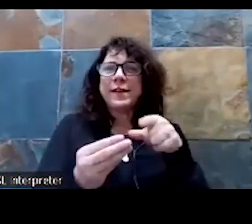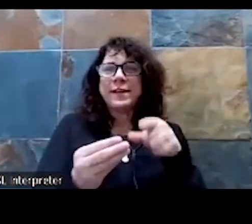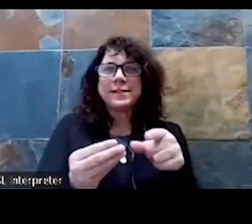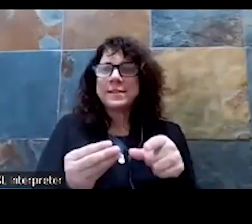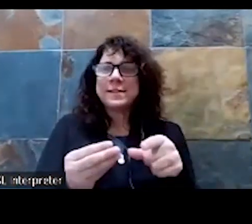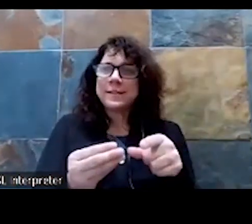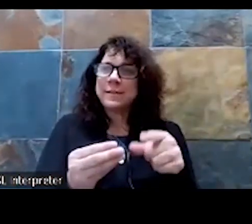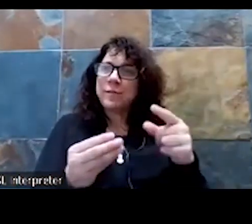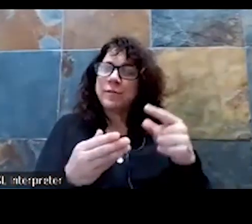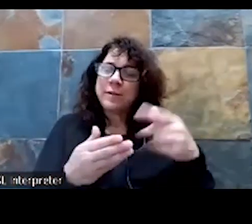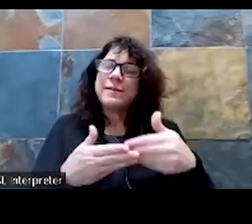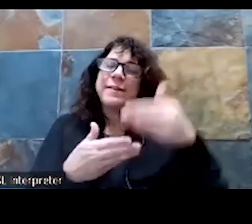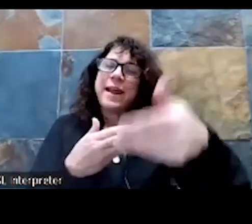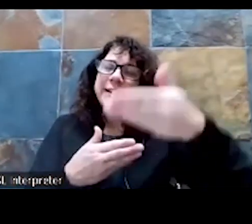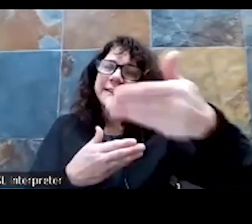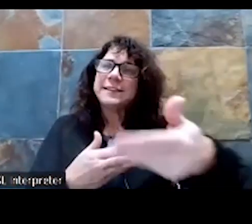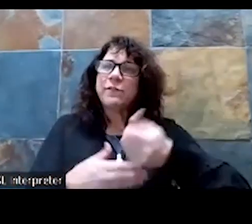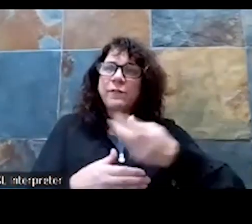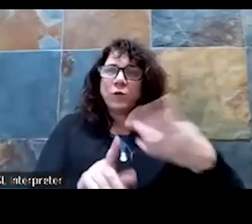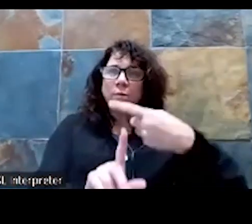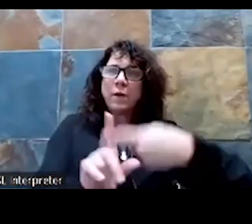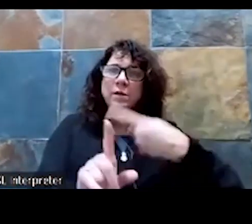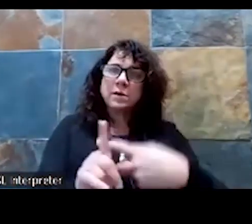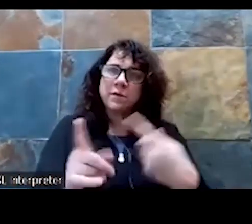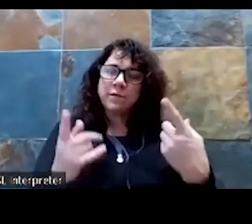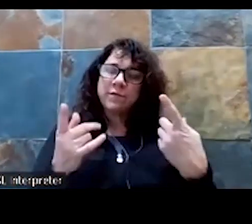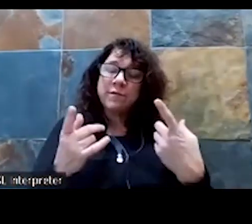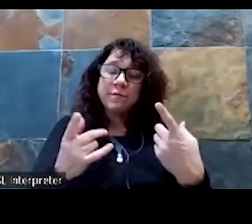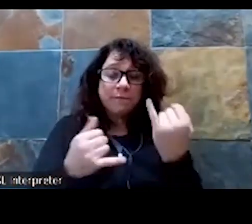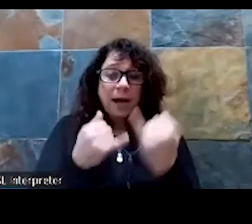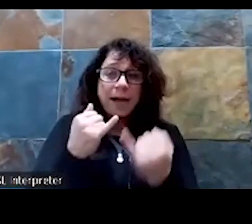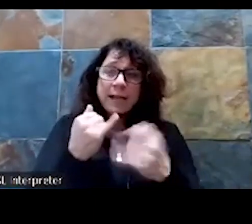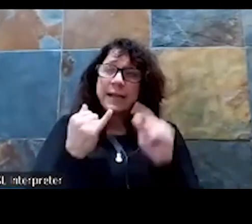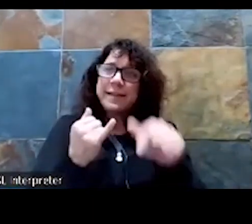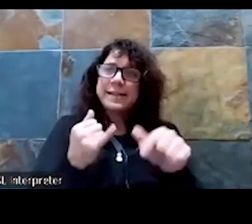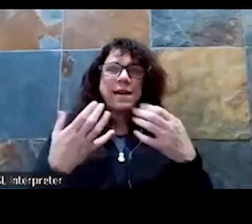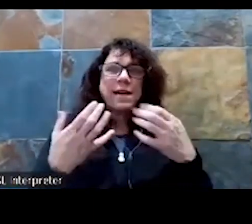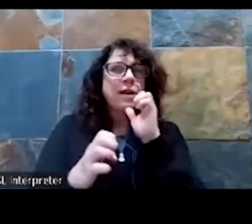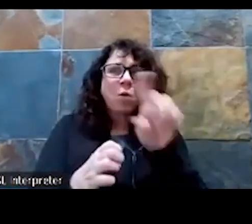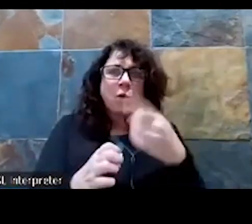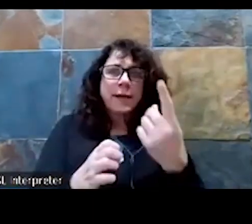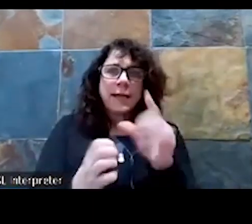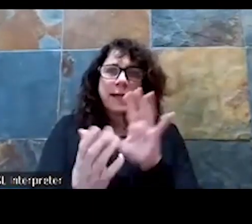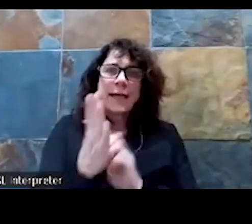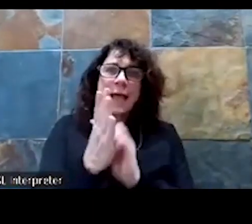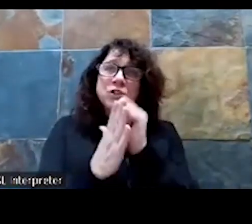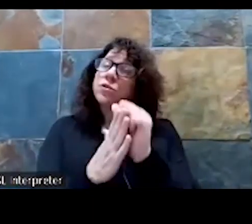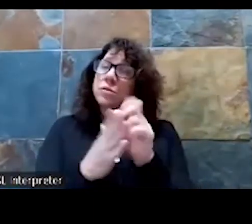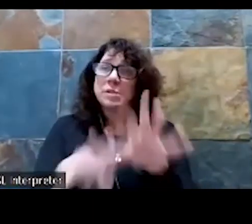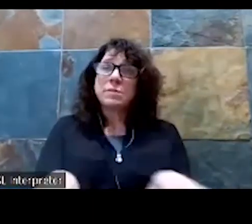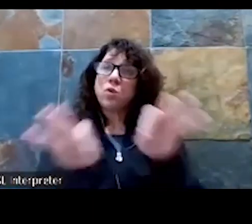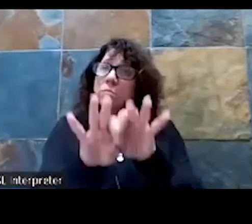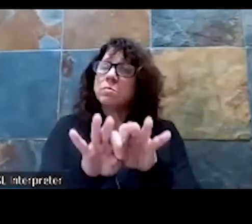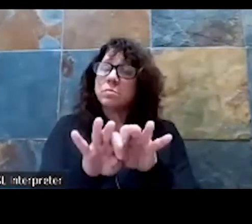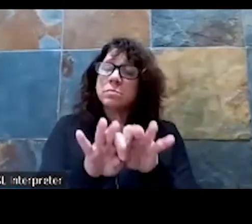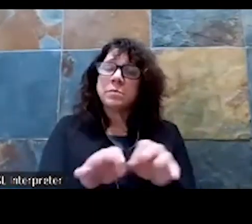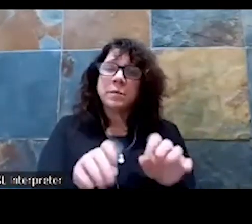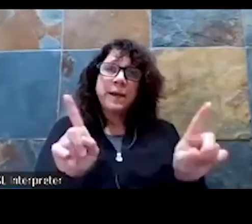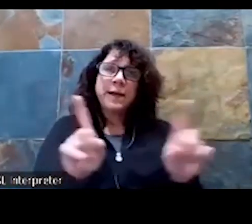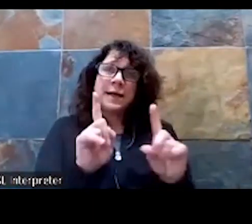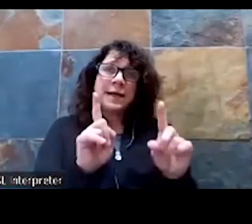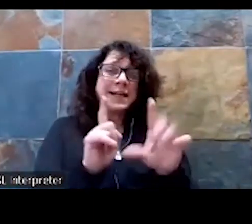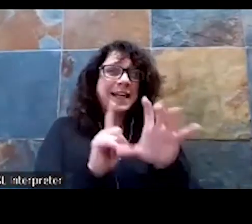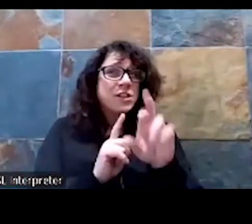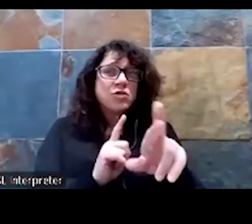the next several months. Finally, this effort is not just about cancer, as important as cancer is. Cancer is certainly a